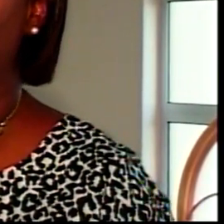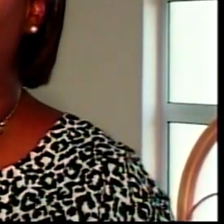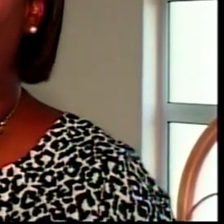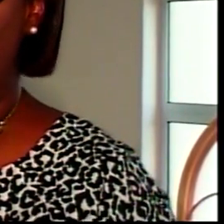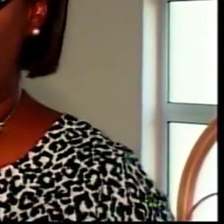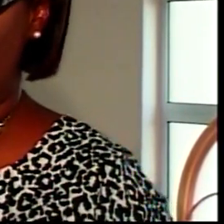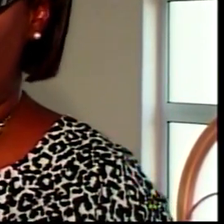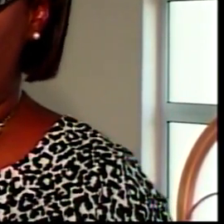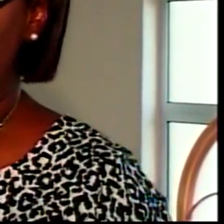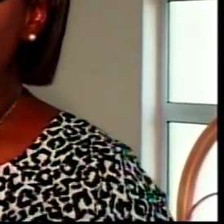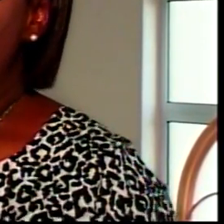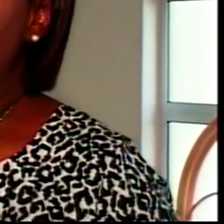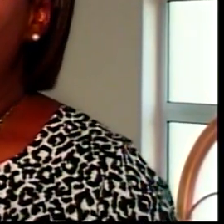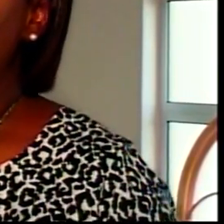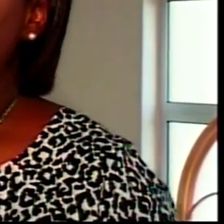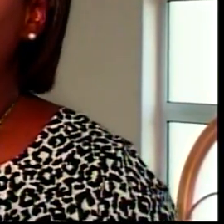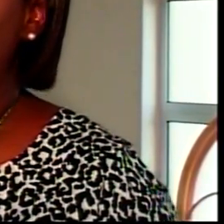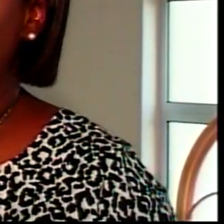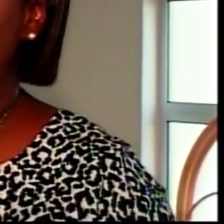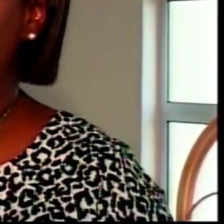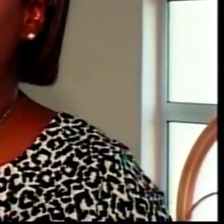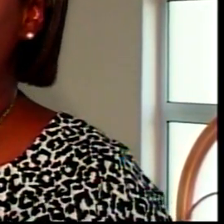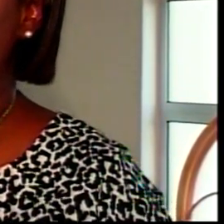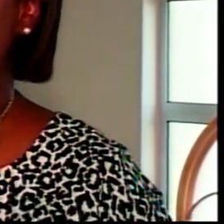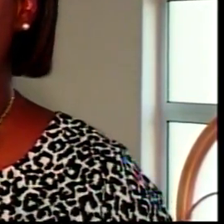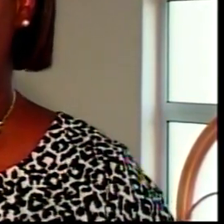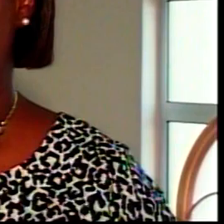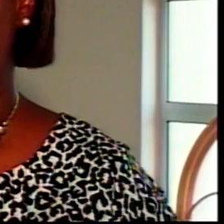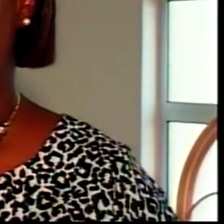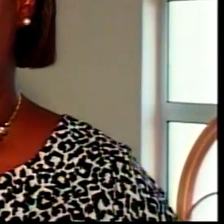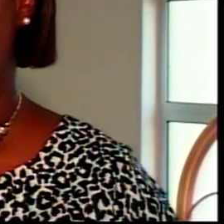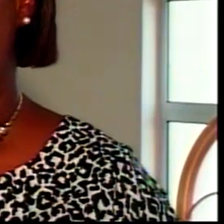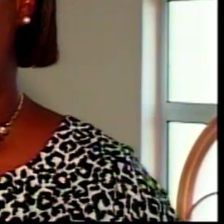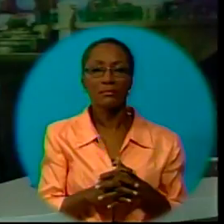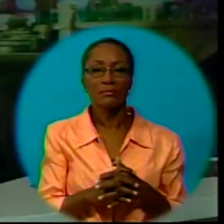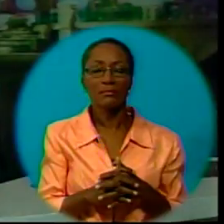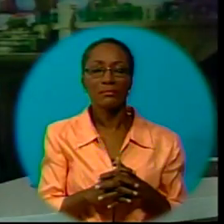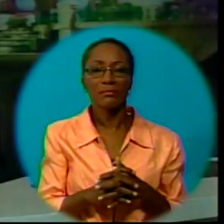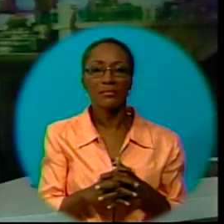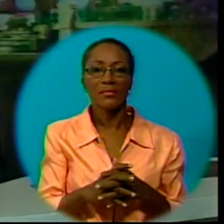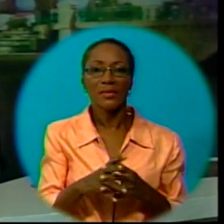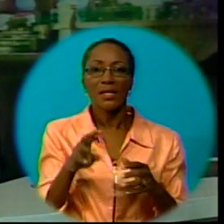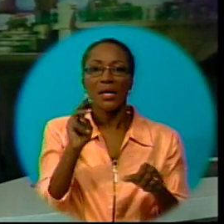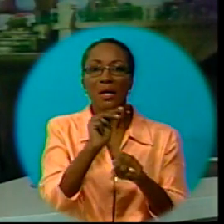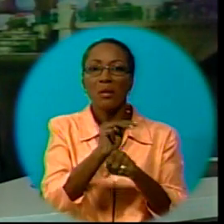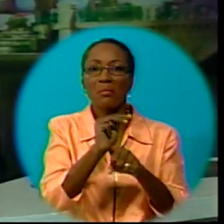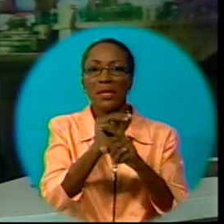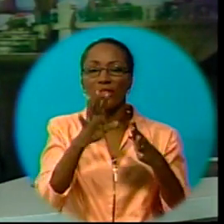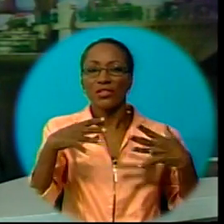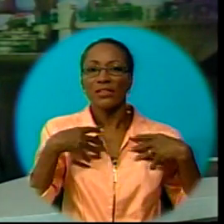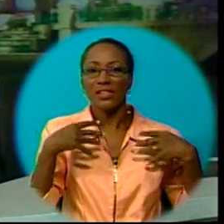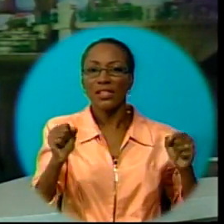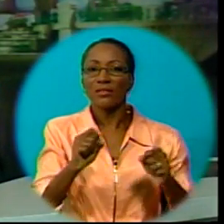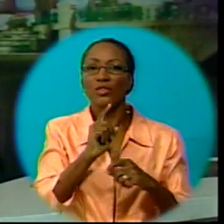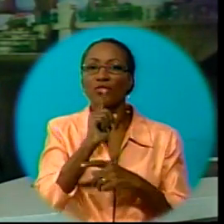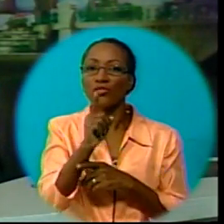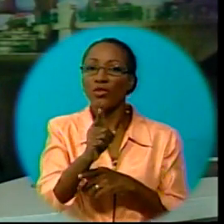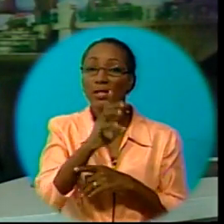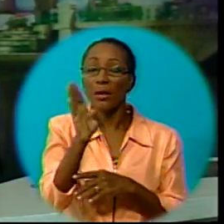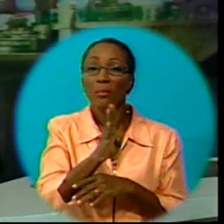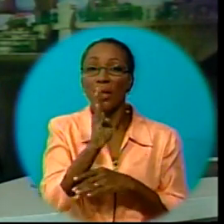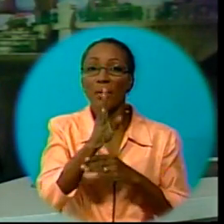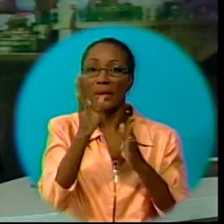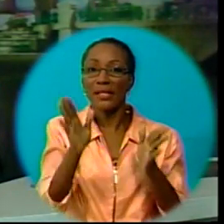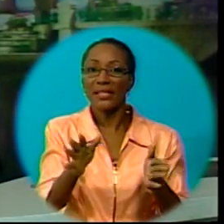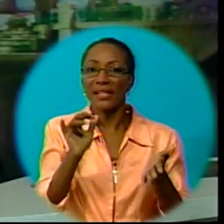the needs of all children, regardless of their special considerations. The Ministry of Health is assuring the Barbadian